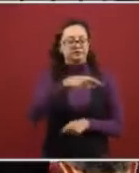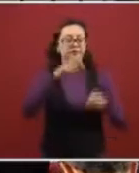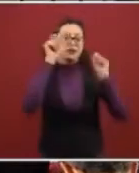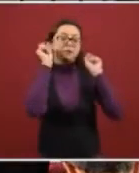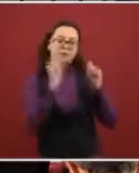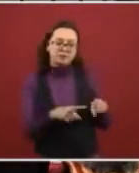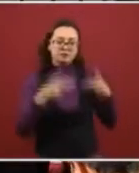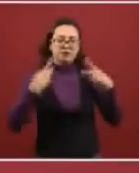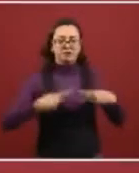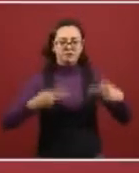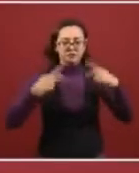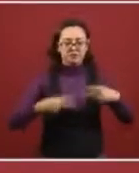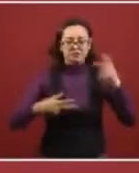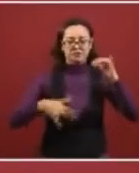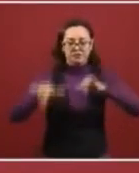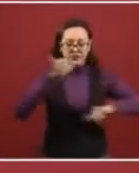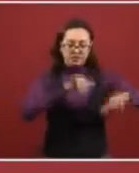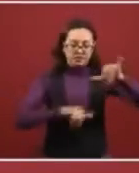distributors of